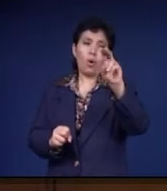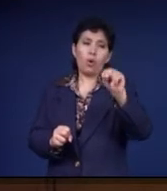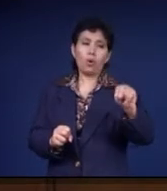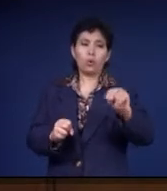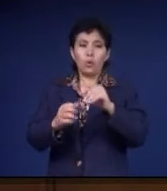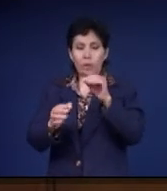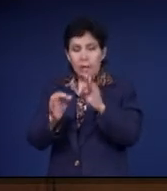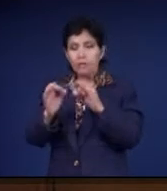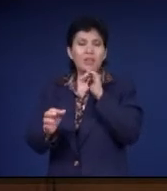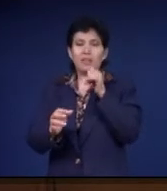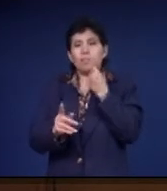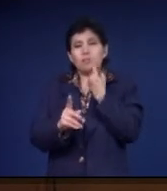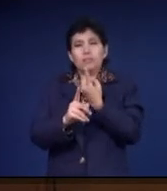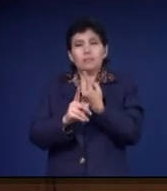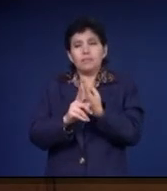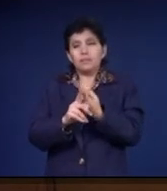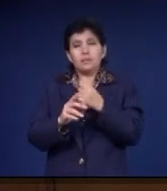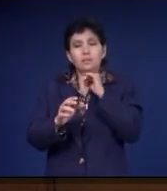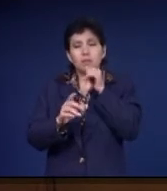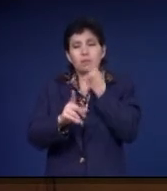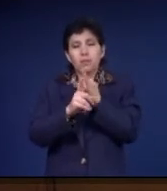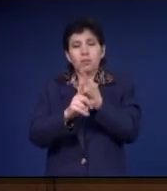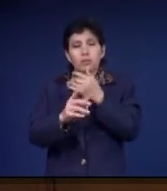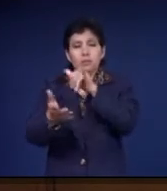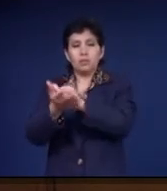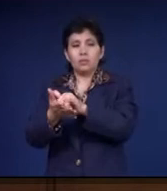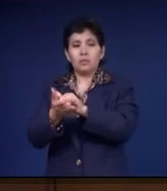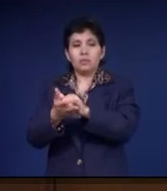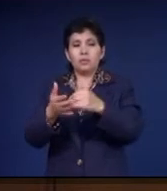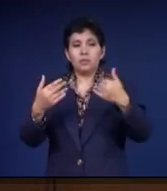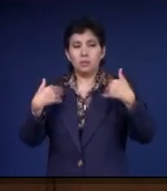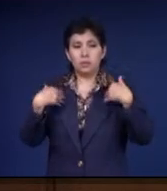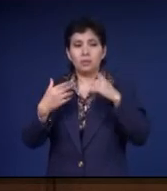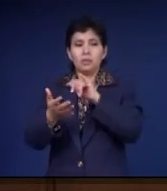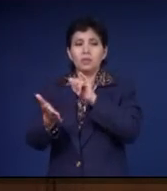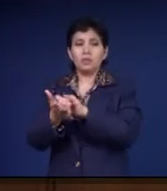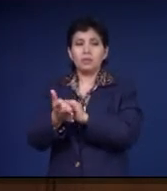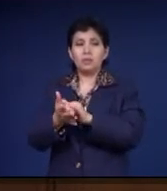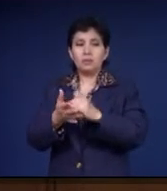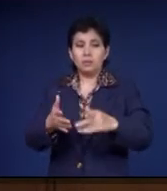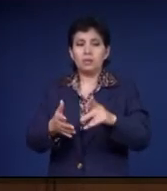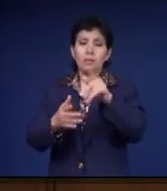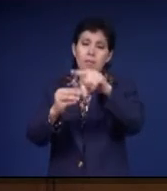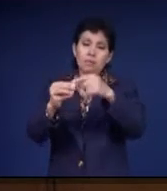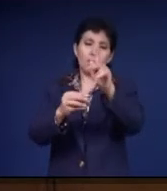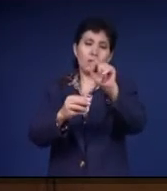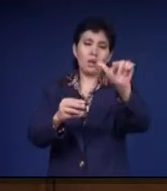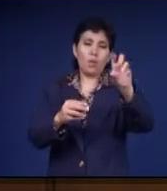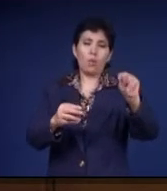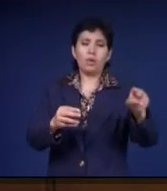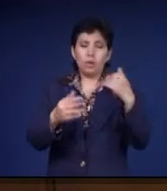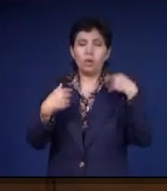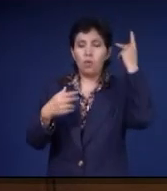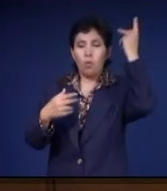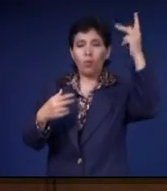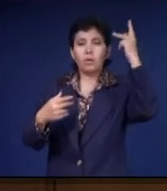which wasn't right at all, which wasn't true at all. He has break the principle C, which is the integrity.